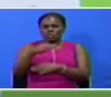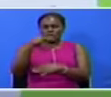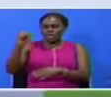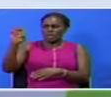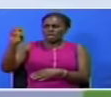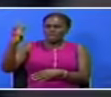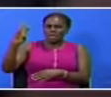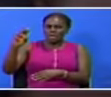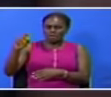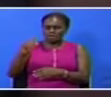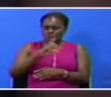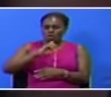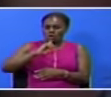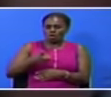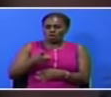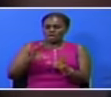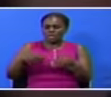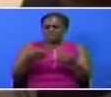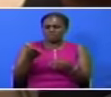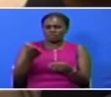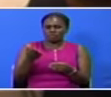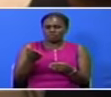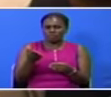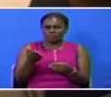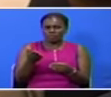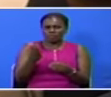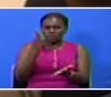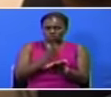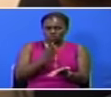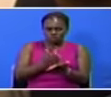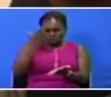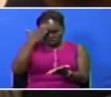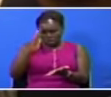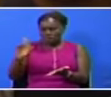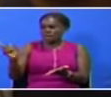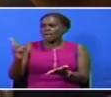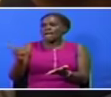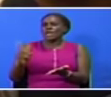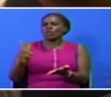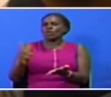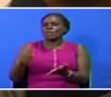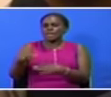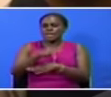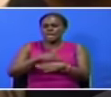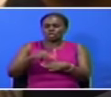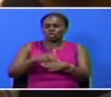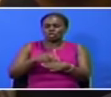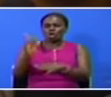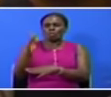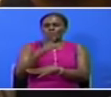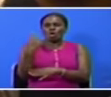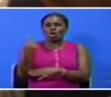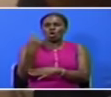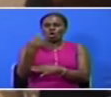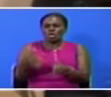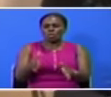Environmental Tribunal stop order issued earlier this year. You know for sure, Nairobi National Park is not the only route that the SGR